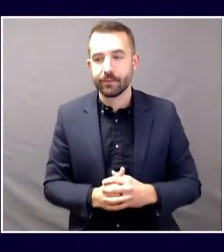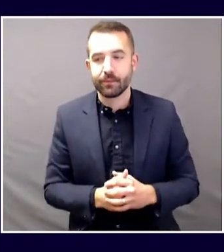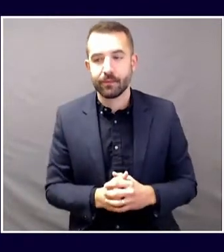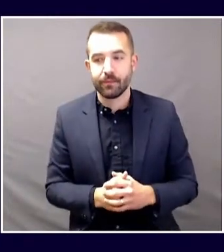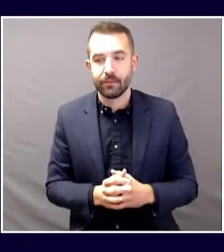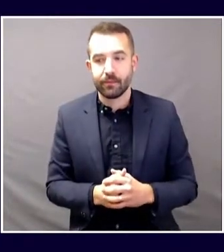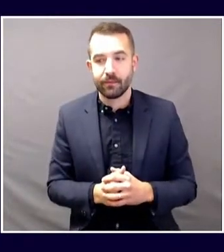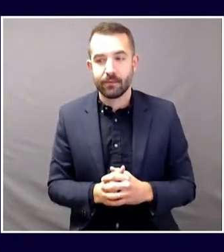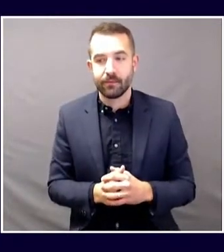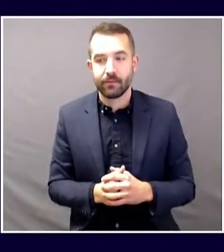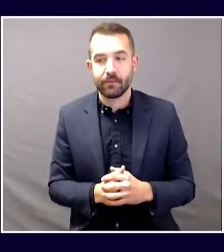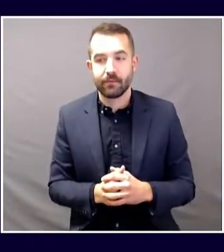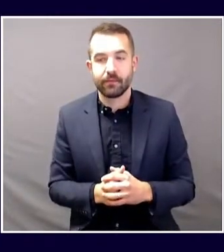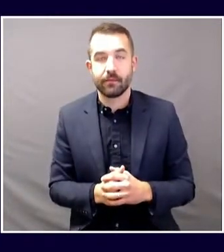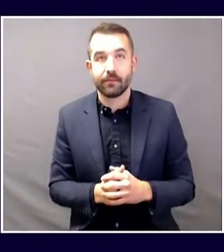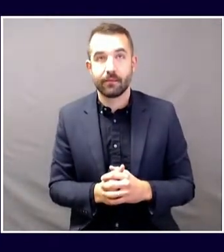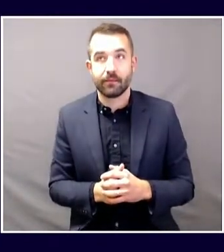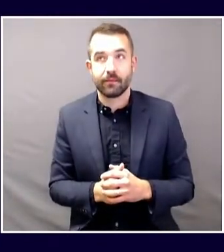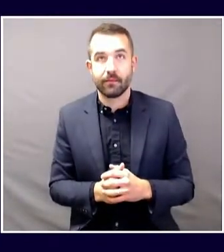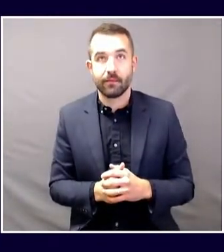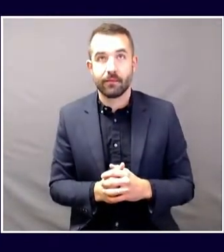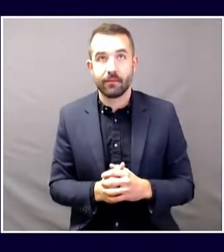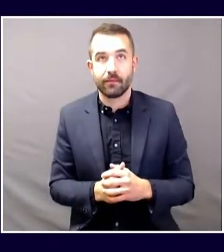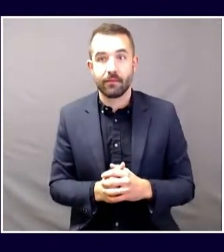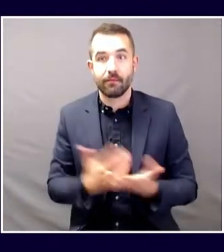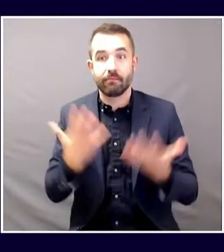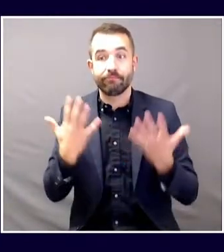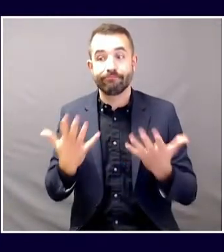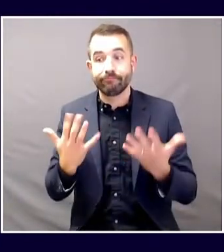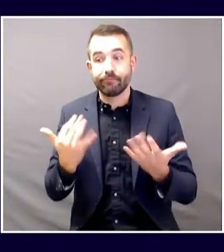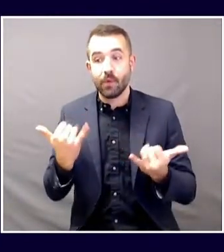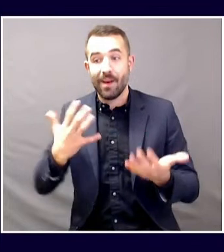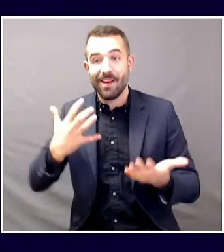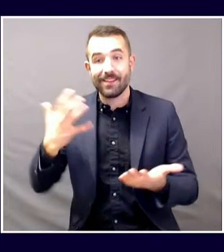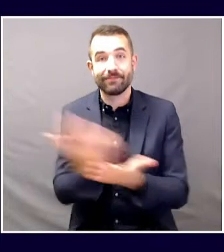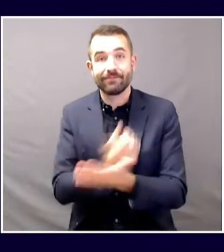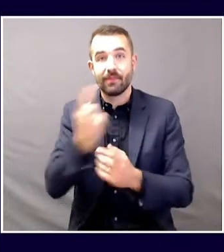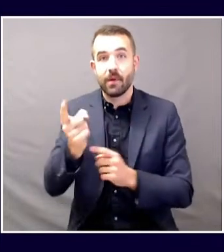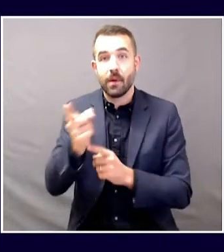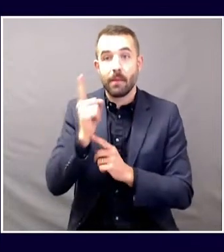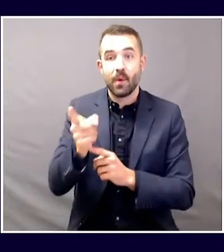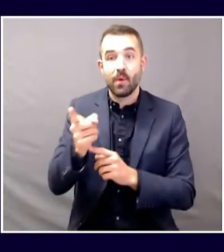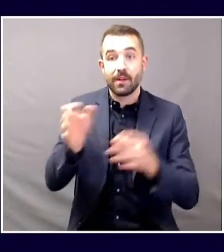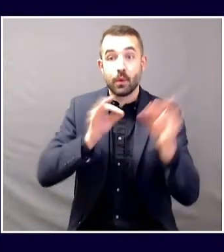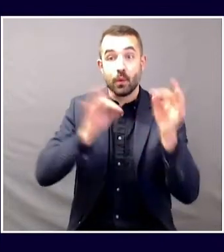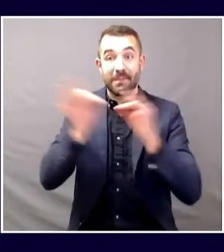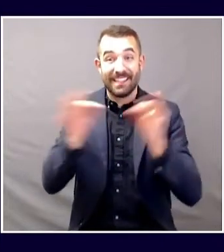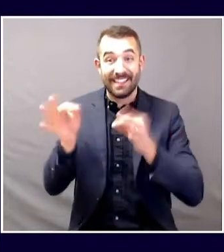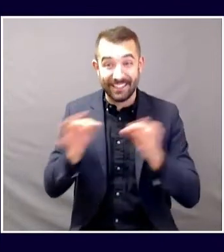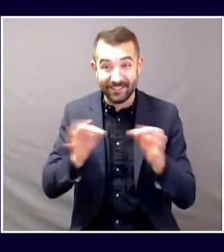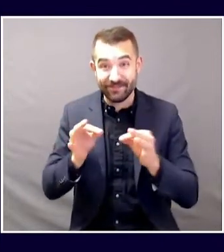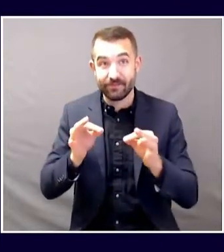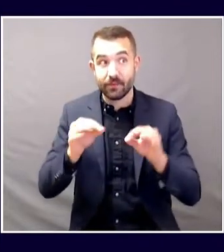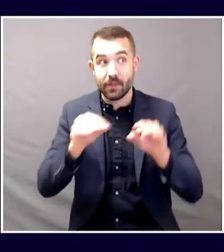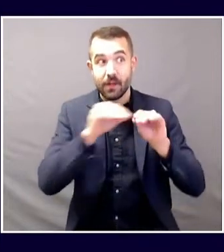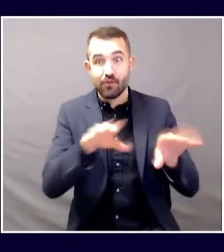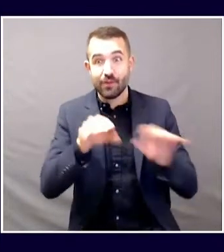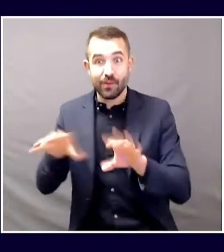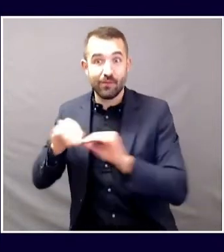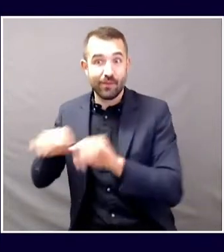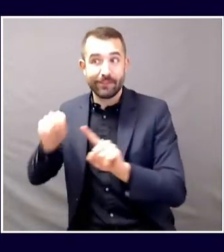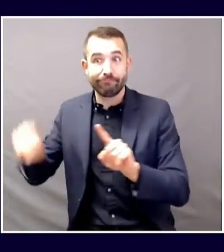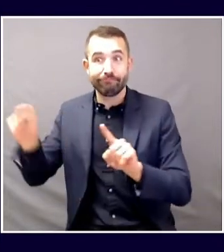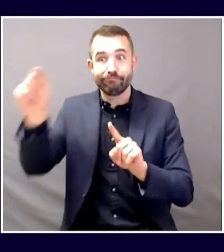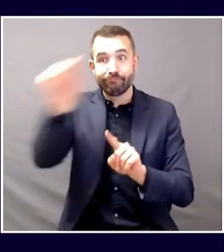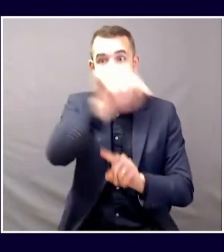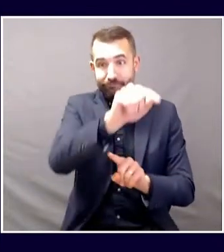I'd like to take a second to talk about the outbreak investigations that Maine CDC has opened since the